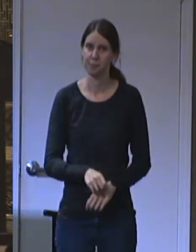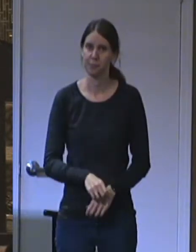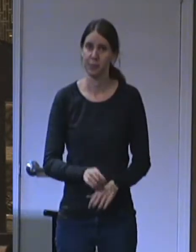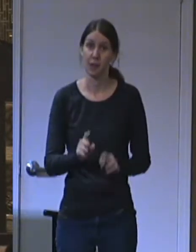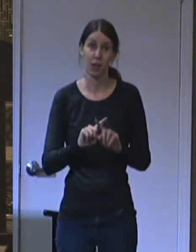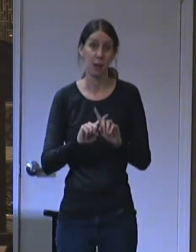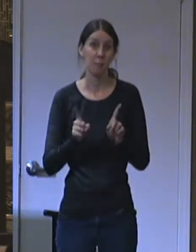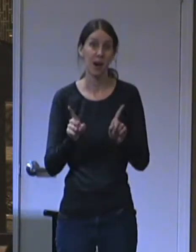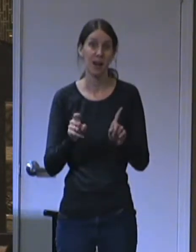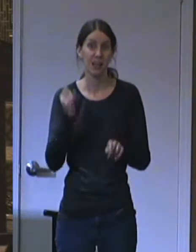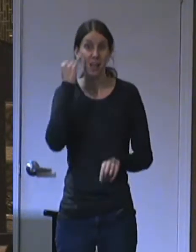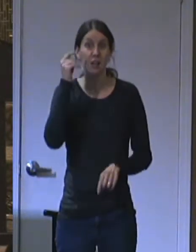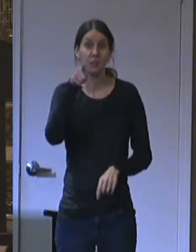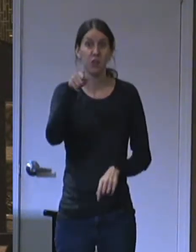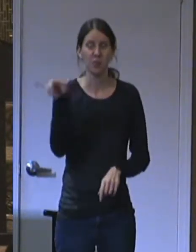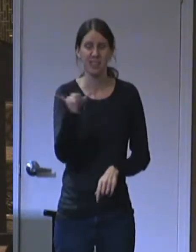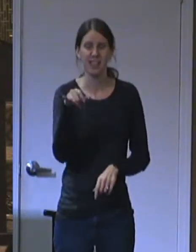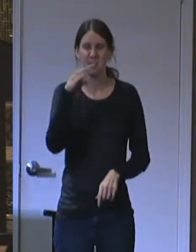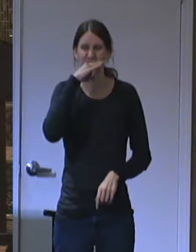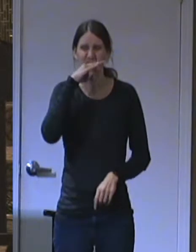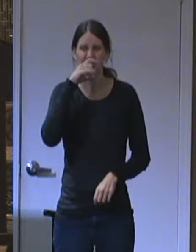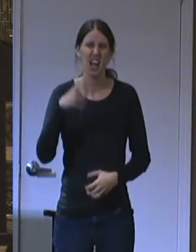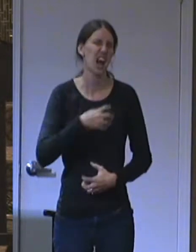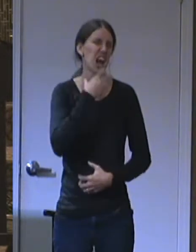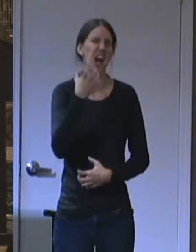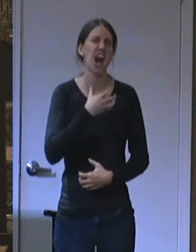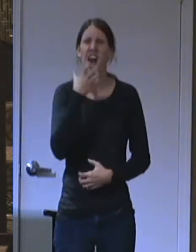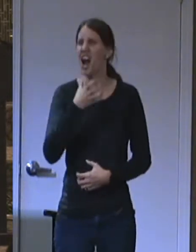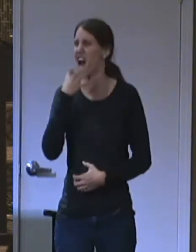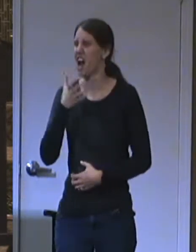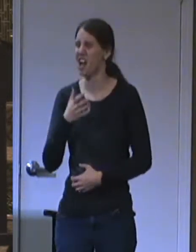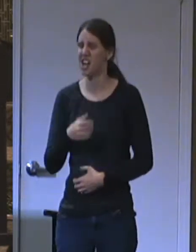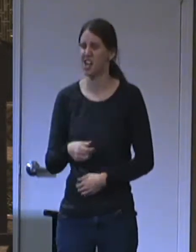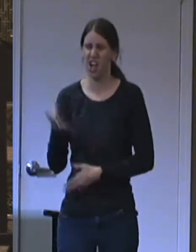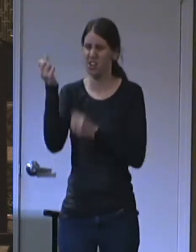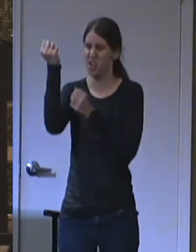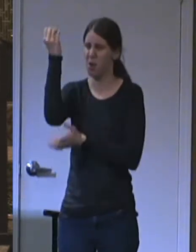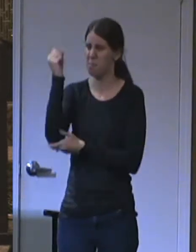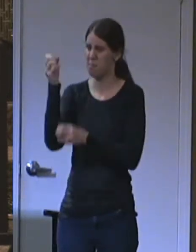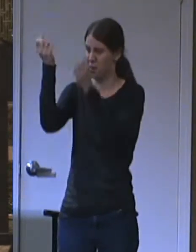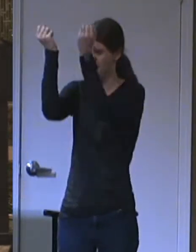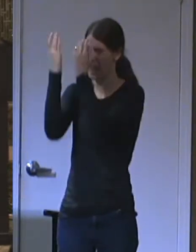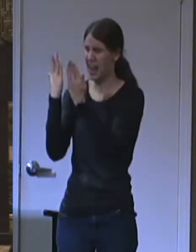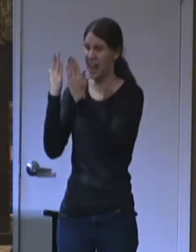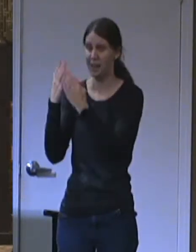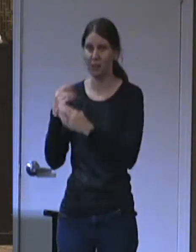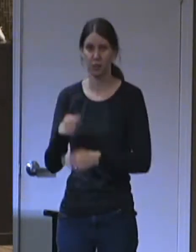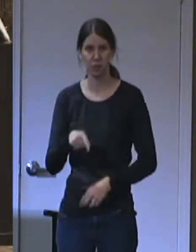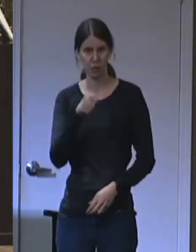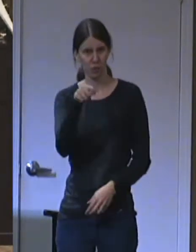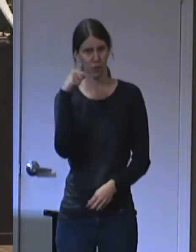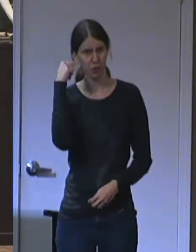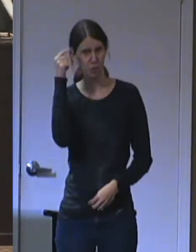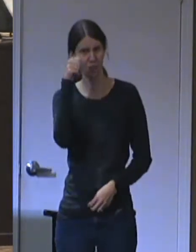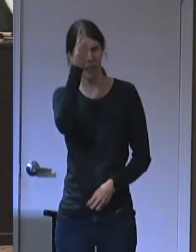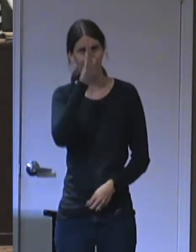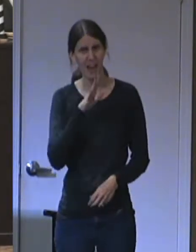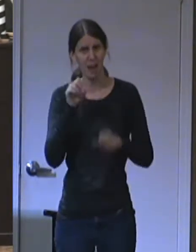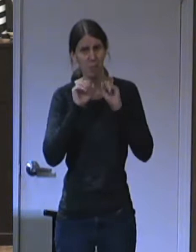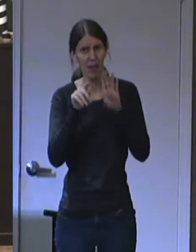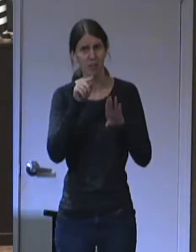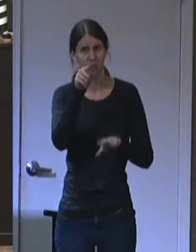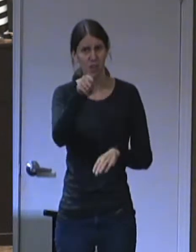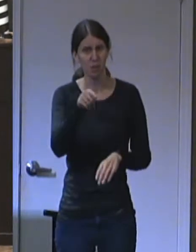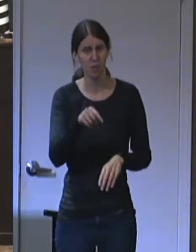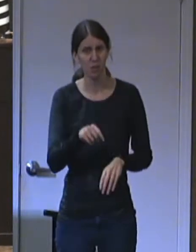But if you're that screaming child throwing a tantrum and won't do what you've been told to do, you really think God's going to bless you with something? Is that when you